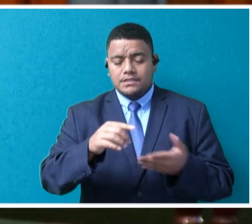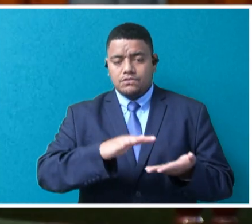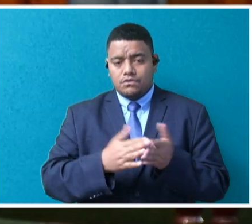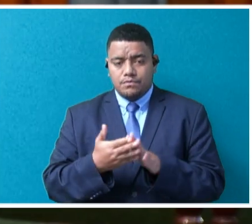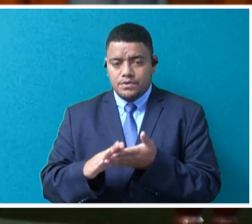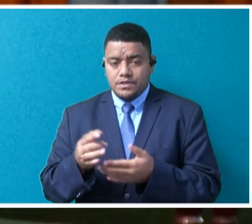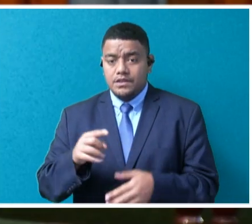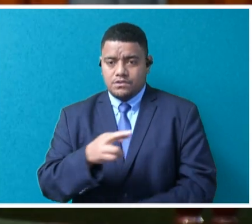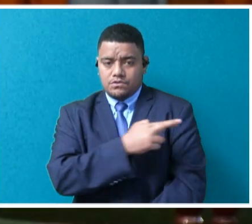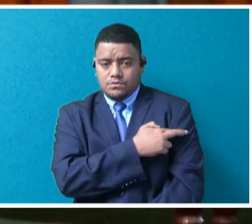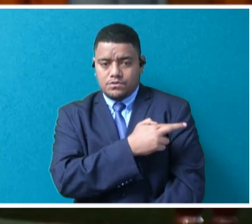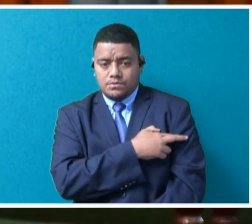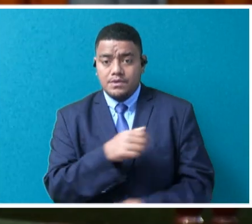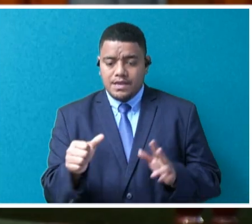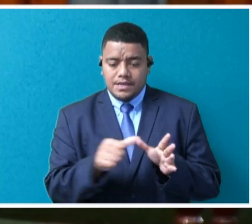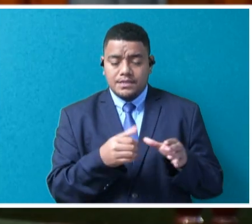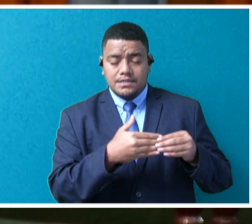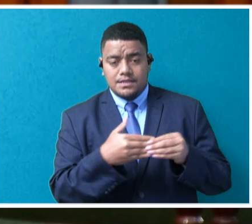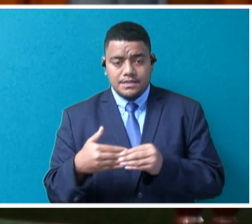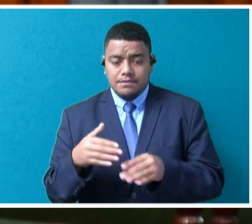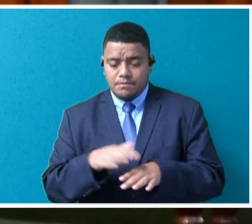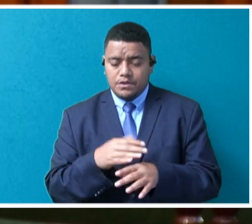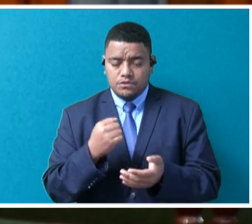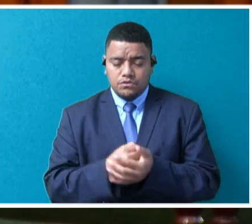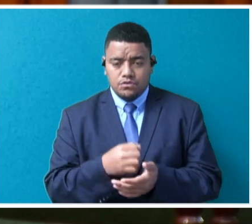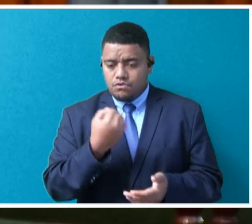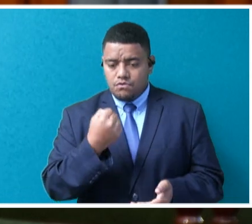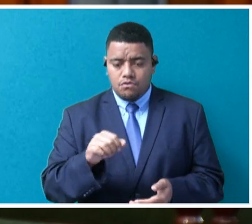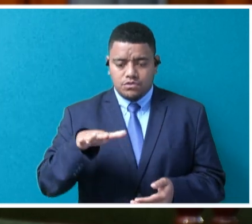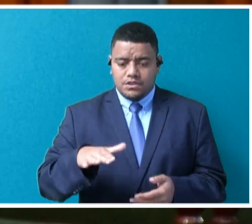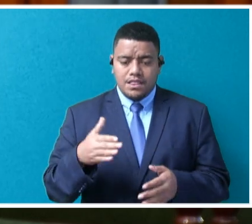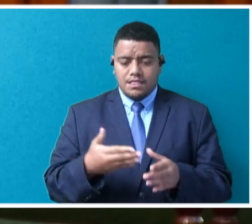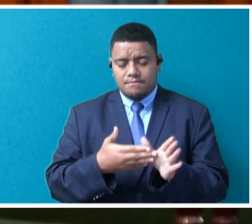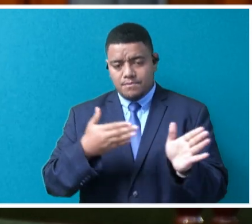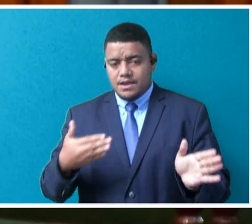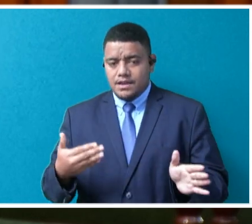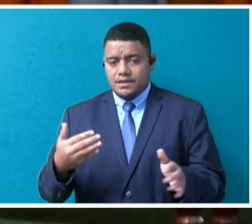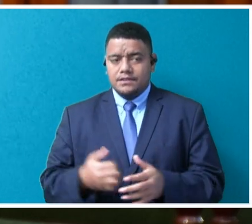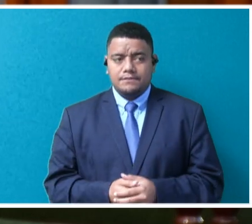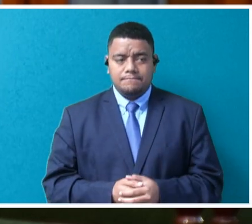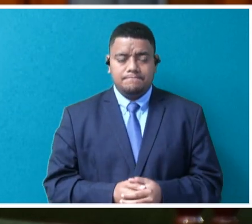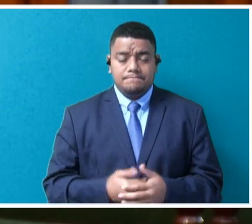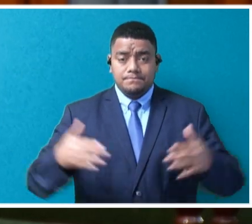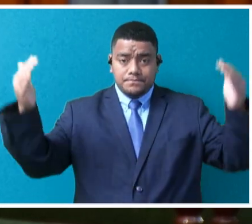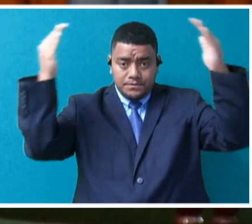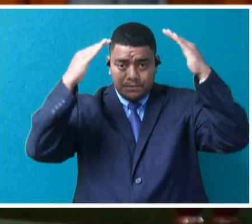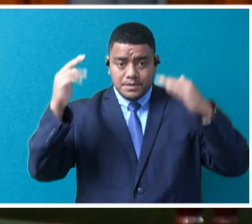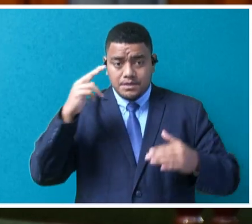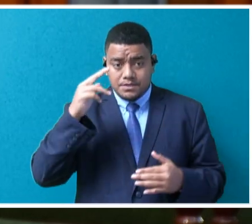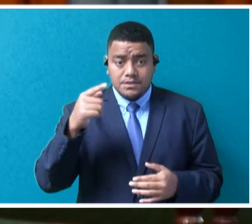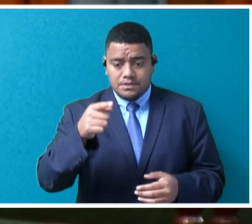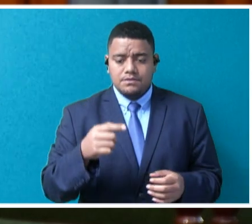our responsibility as leaders to ensure no child is left behind. Mr. Speaker, sir, with